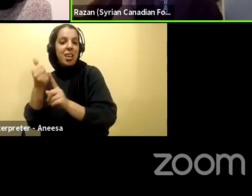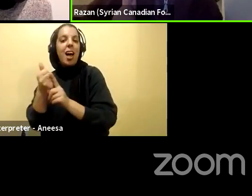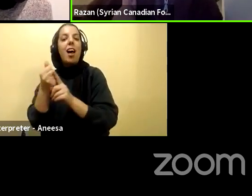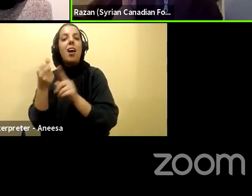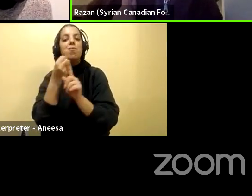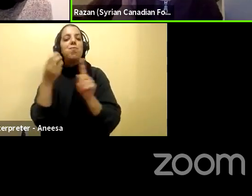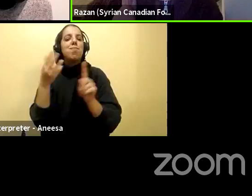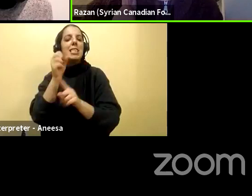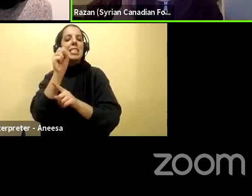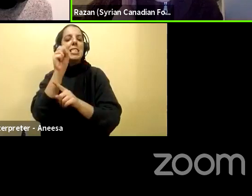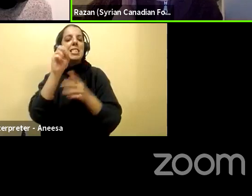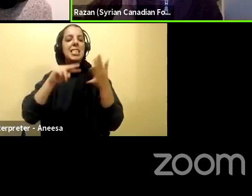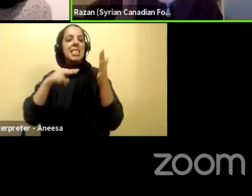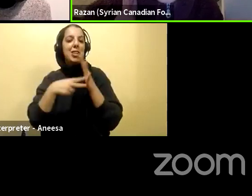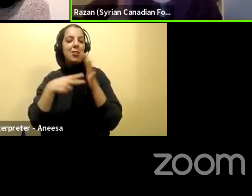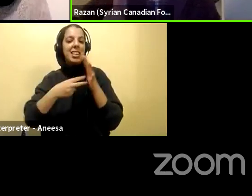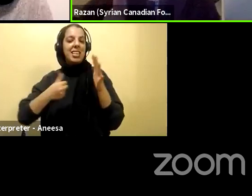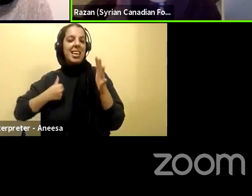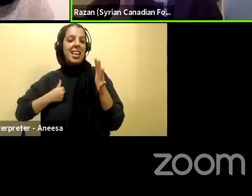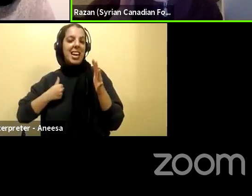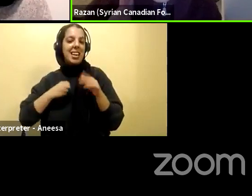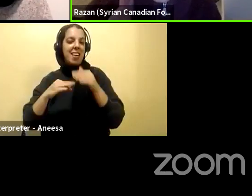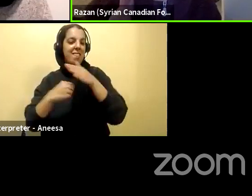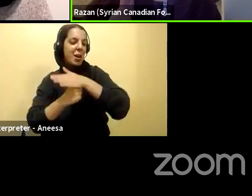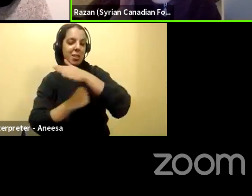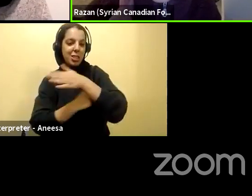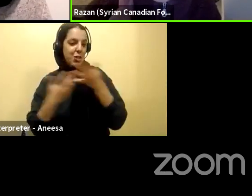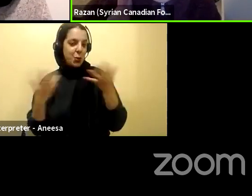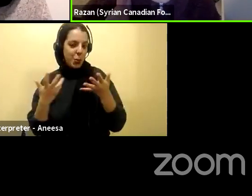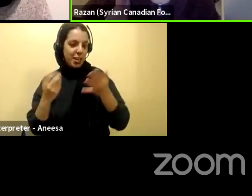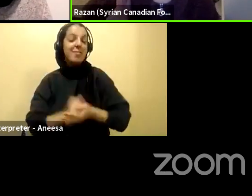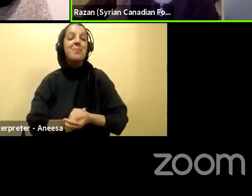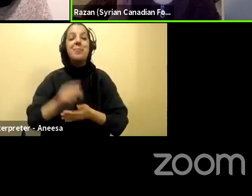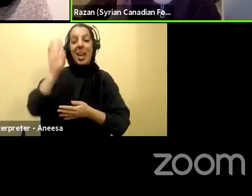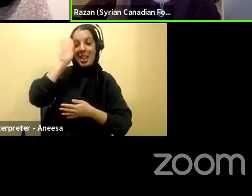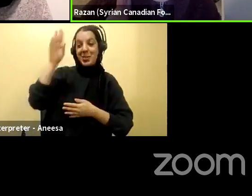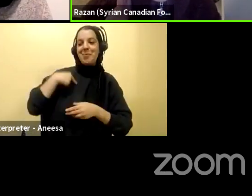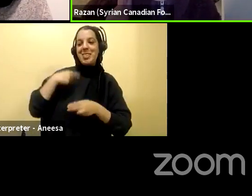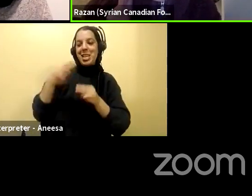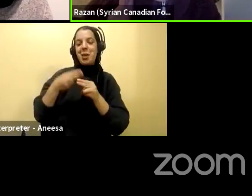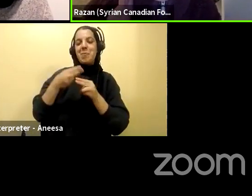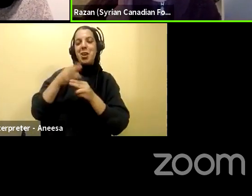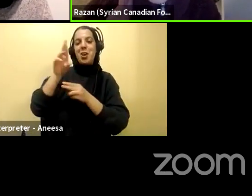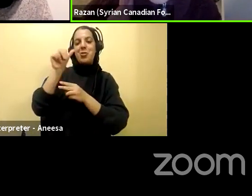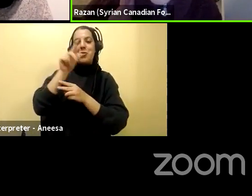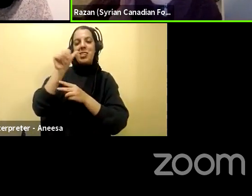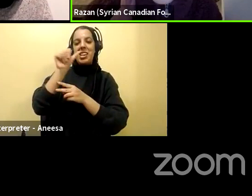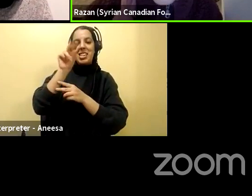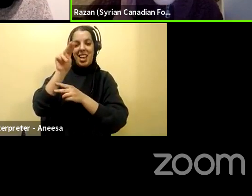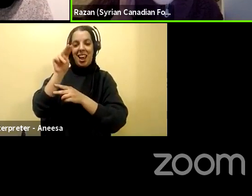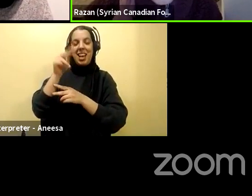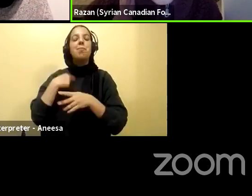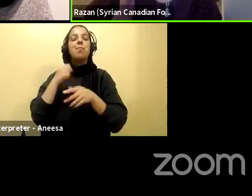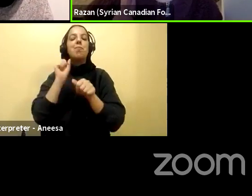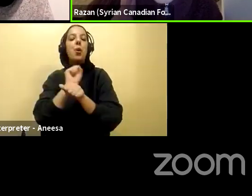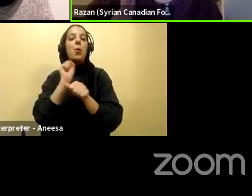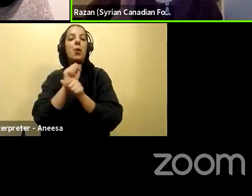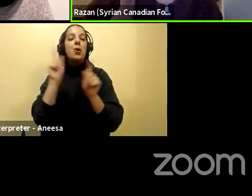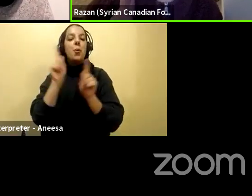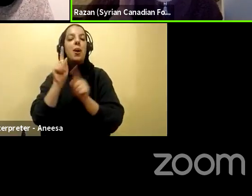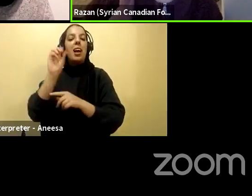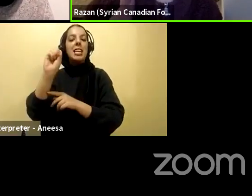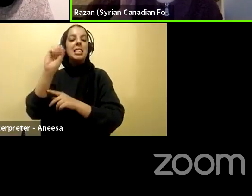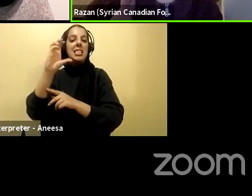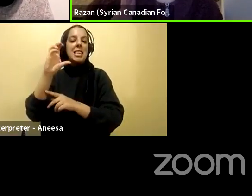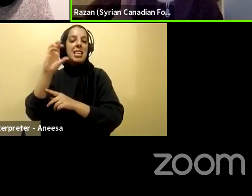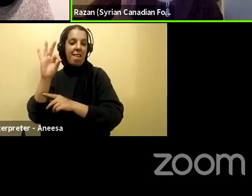Hi everyone, my name is Lizanne. I'm a project manager at the Syrian Canadian Foundation, or as we like to call it, SCF. SCF aims to